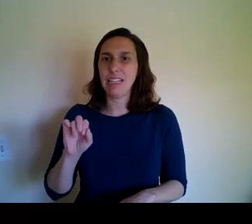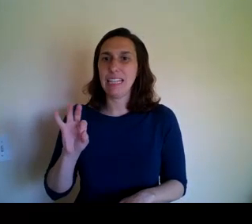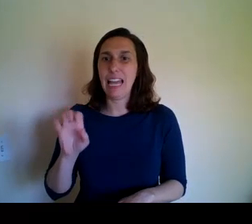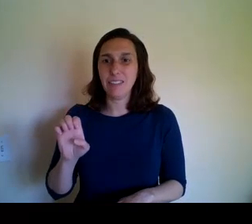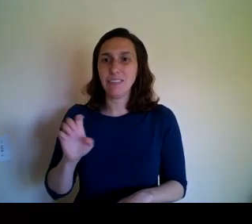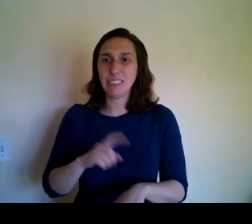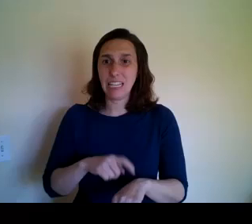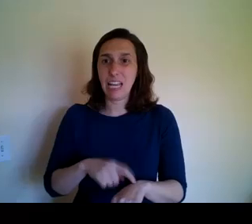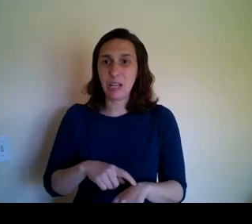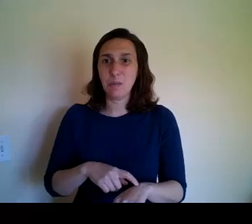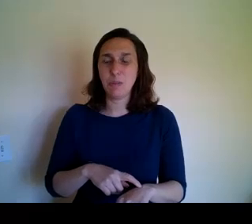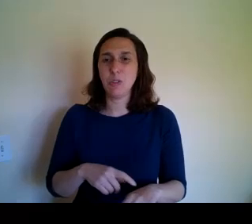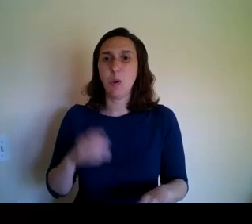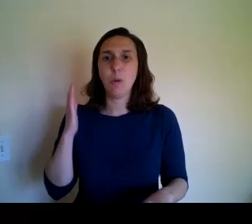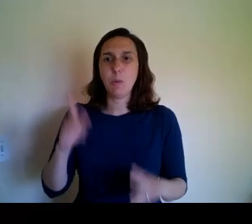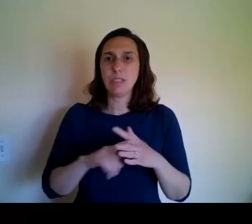half-life.